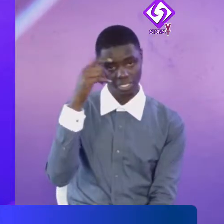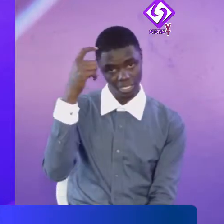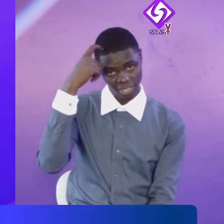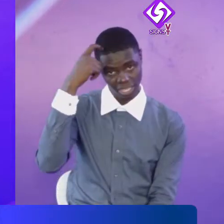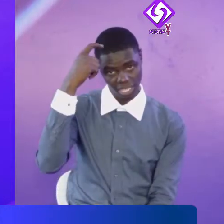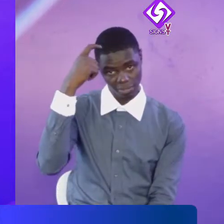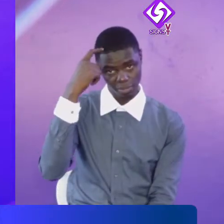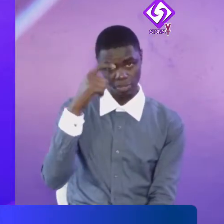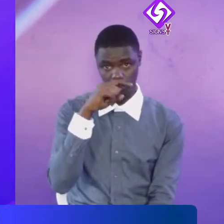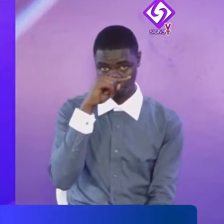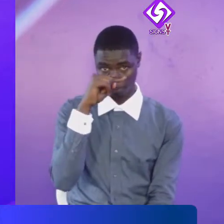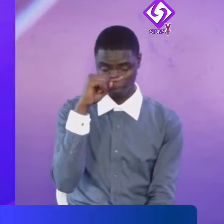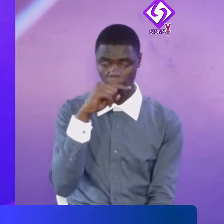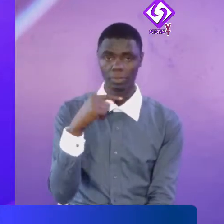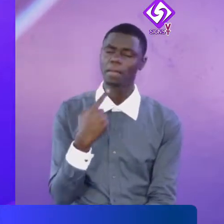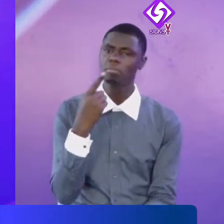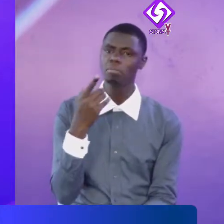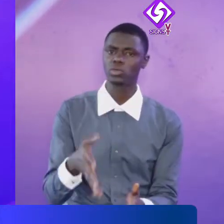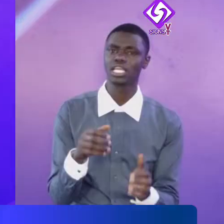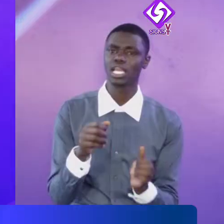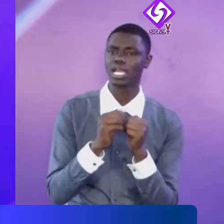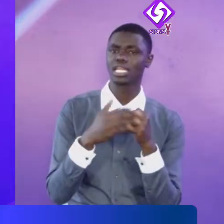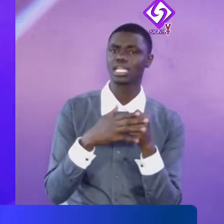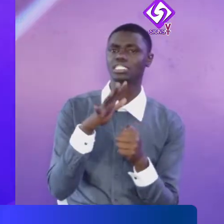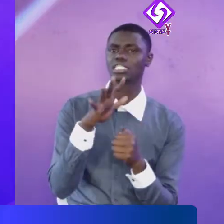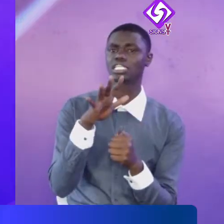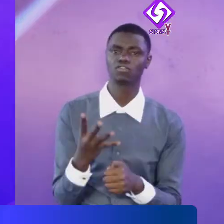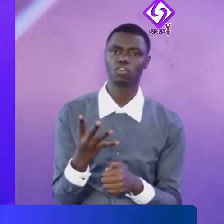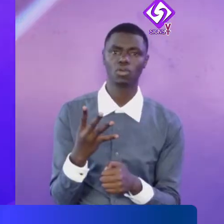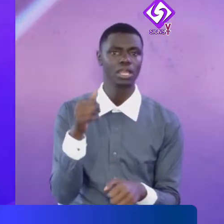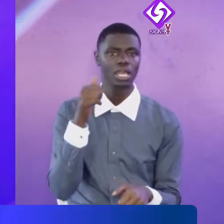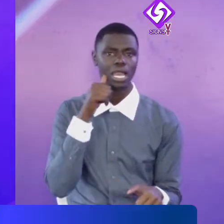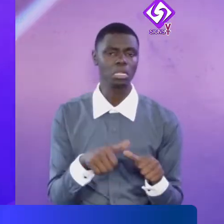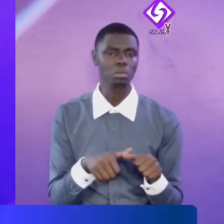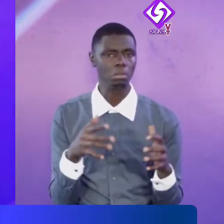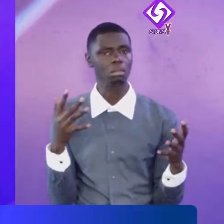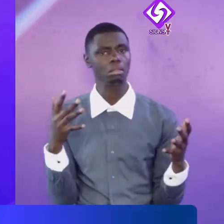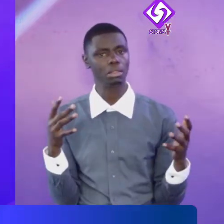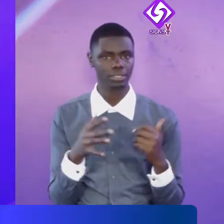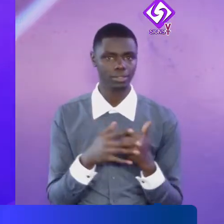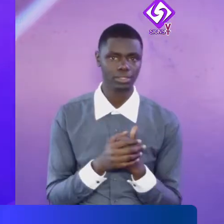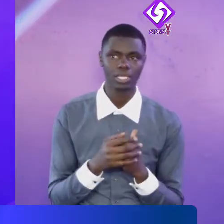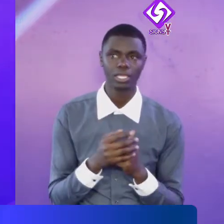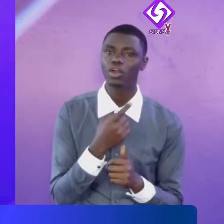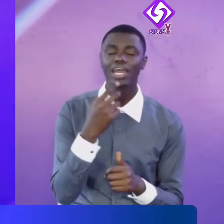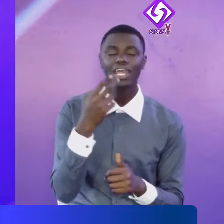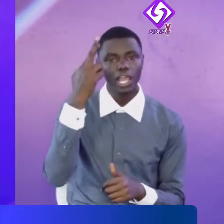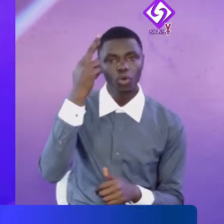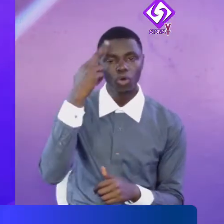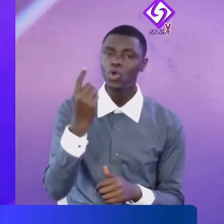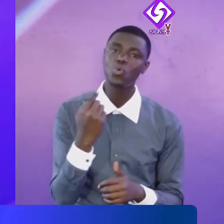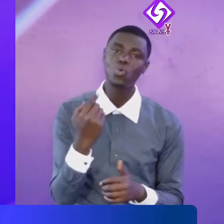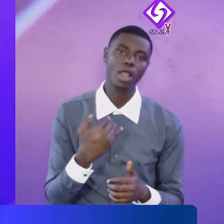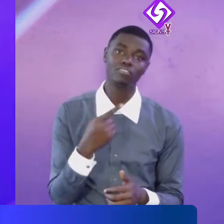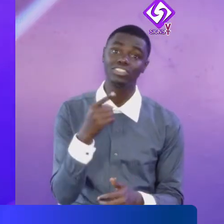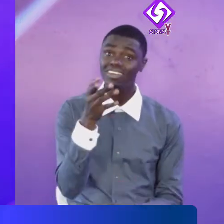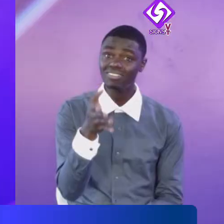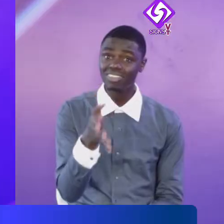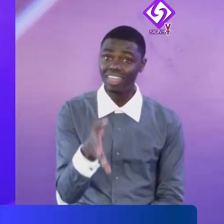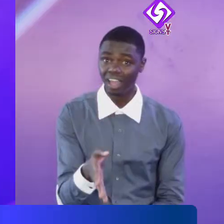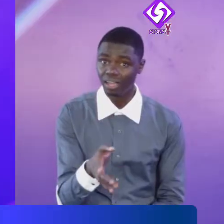that, do you remember in 1954? Remember 1939? Yeah. Because who has those memories? Were you there? So